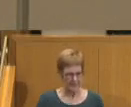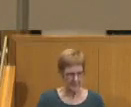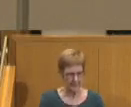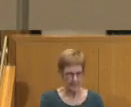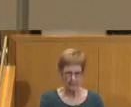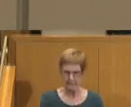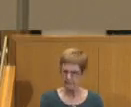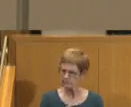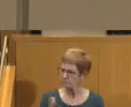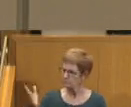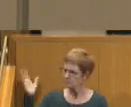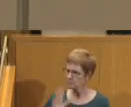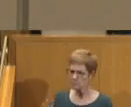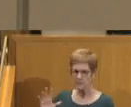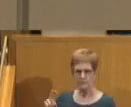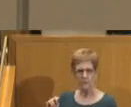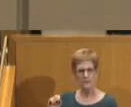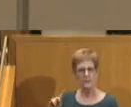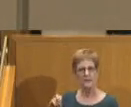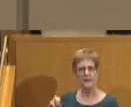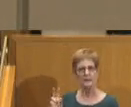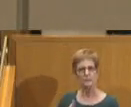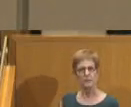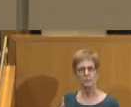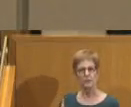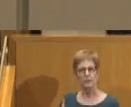neighborhoods just keep getting taken away.